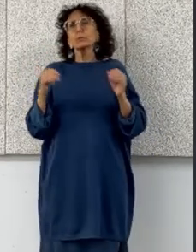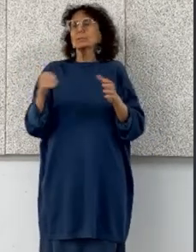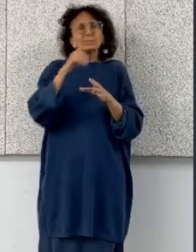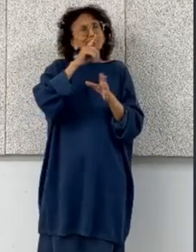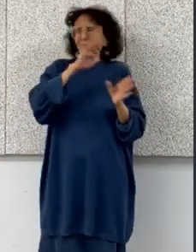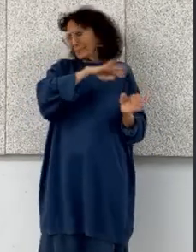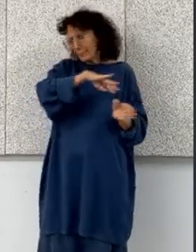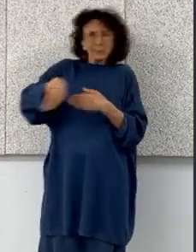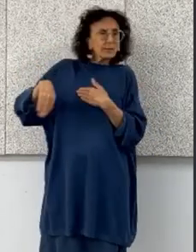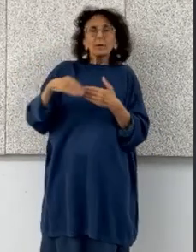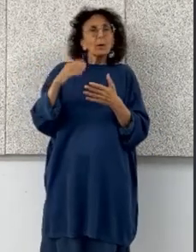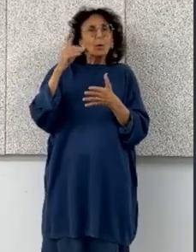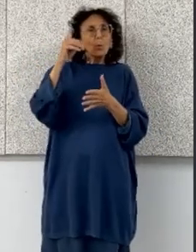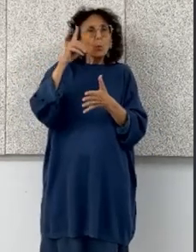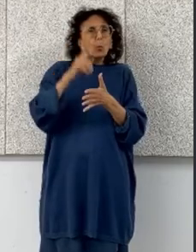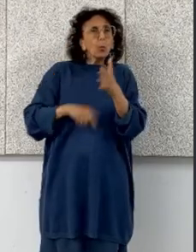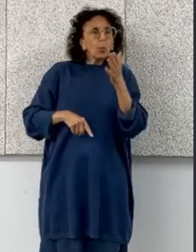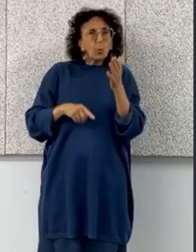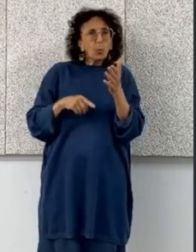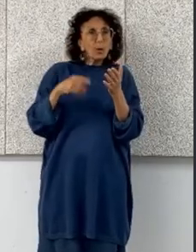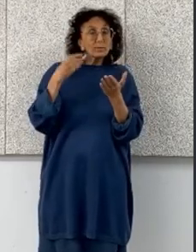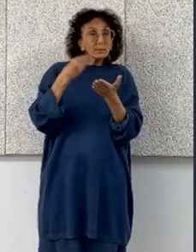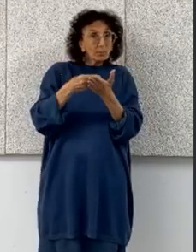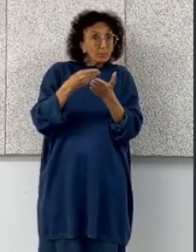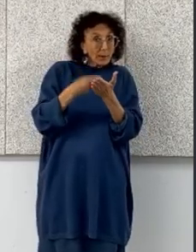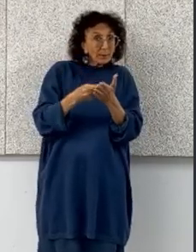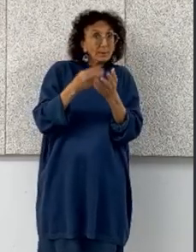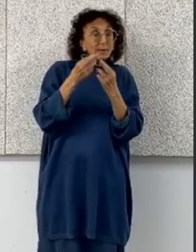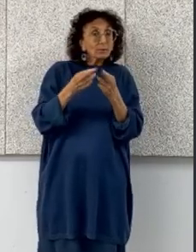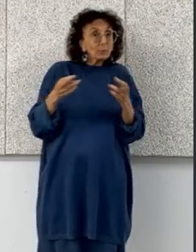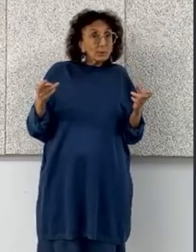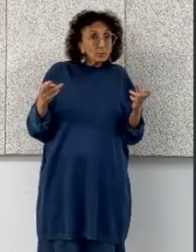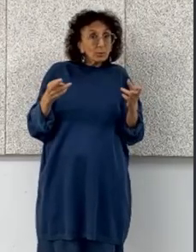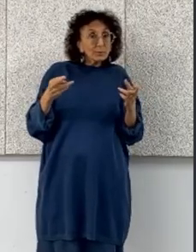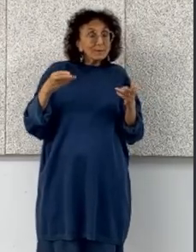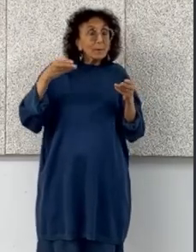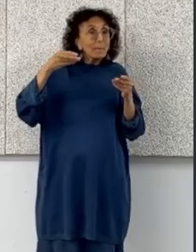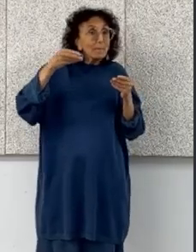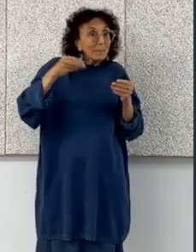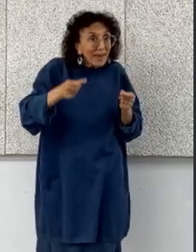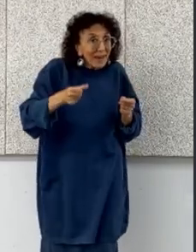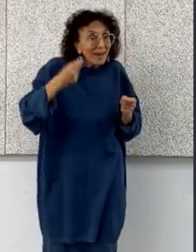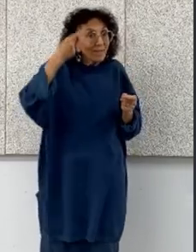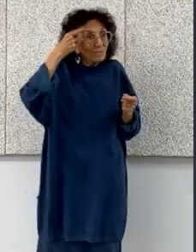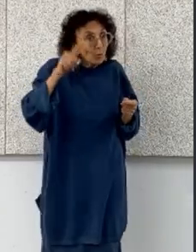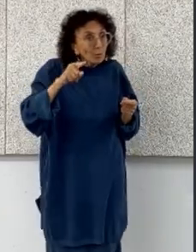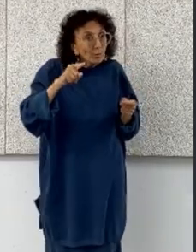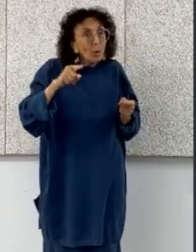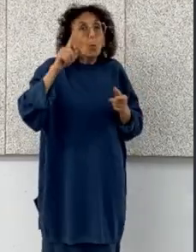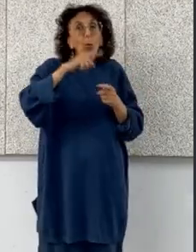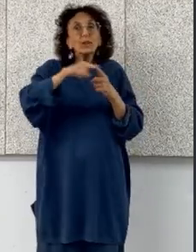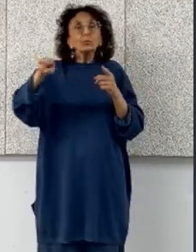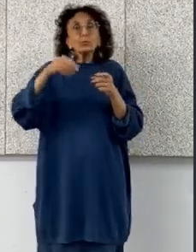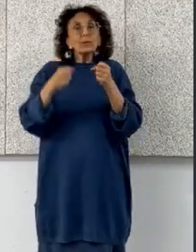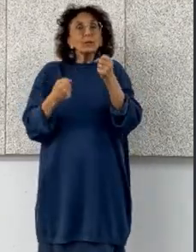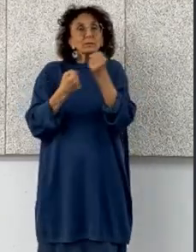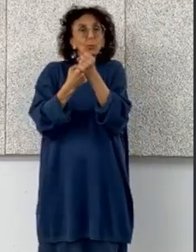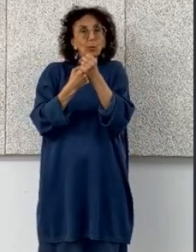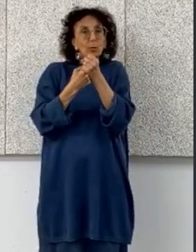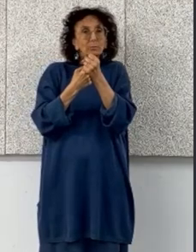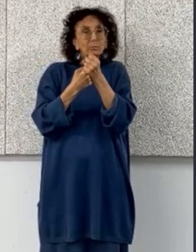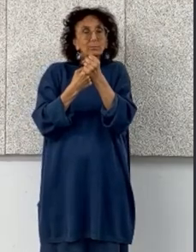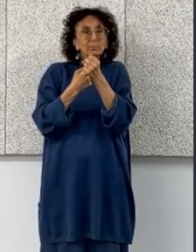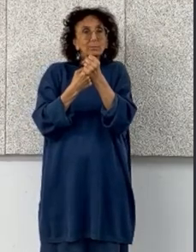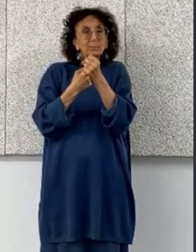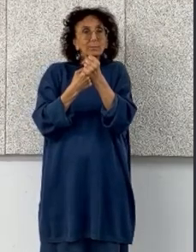but actually what does that money and resource pay for or support in a completely